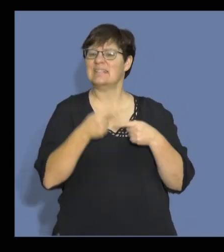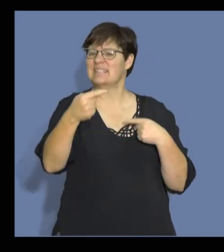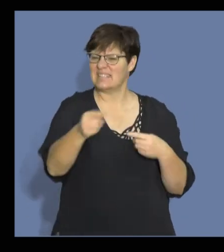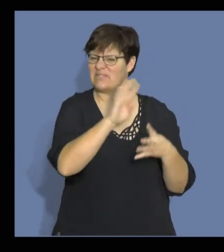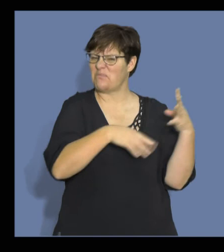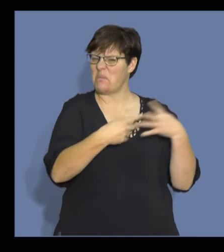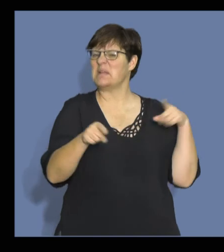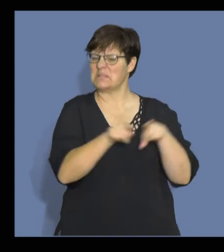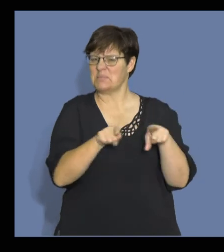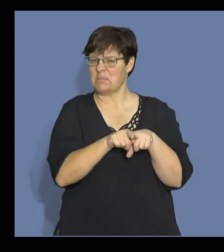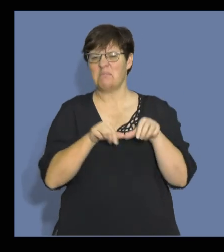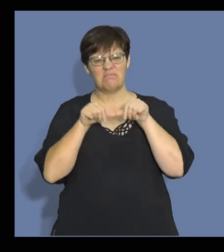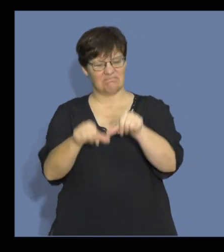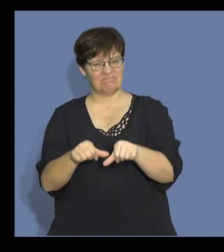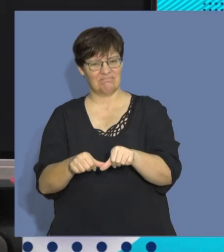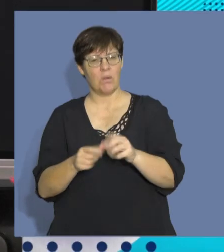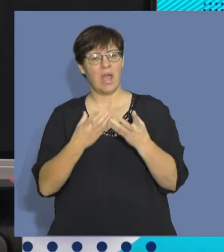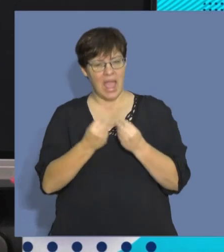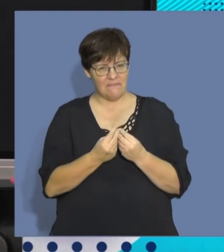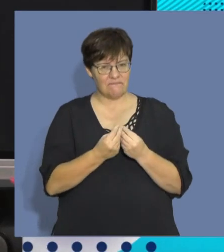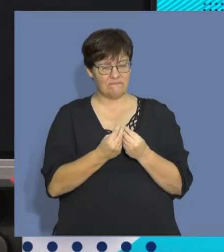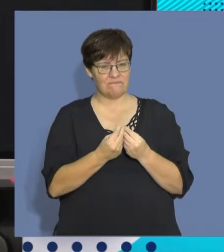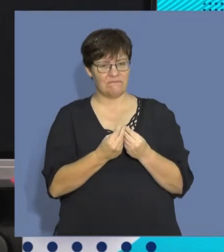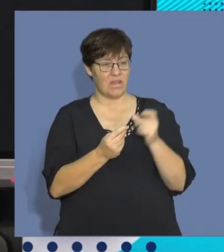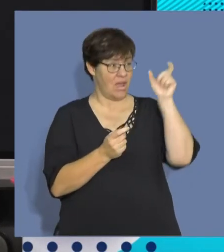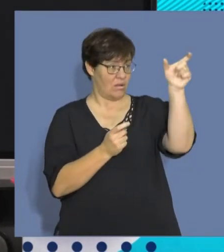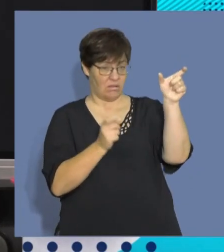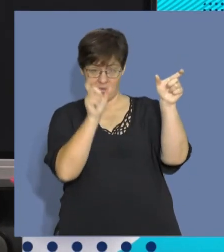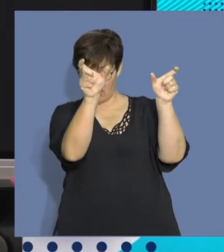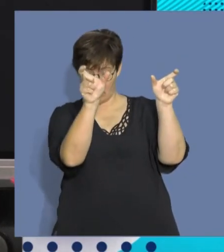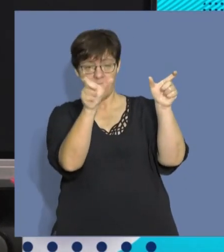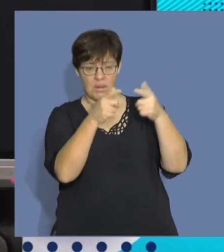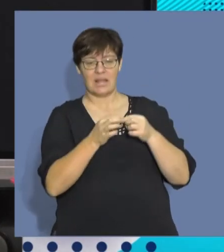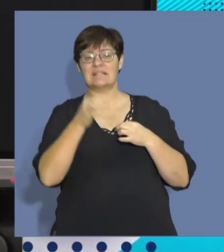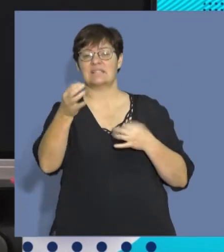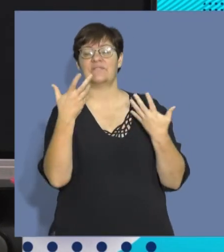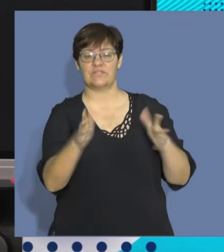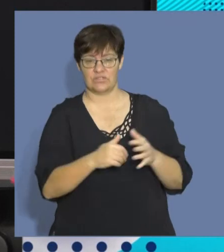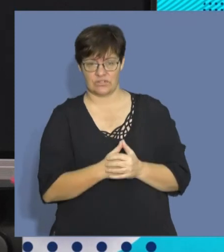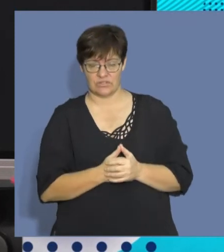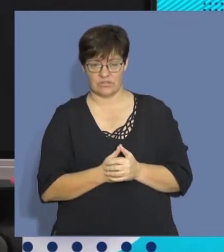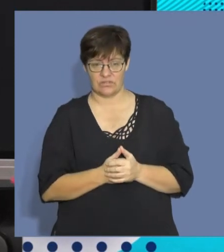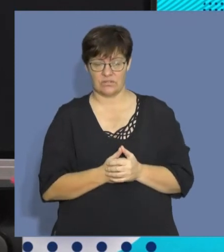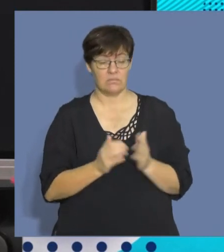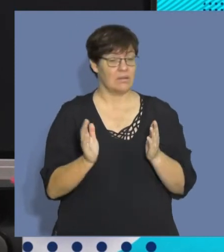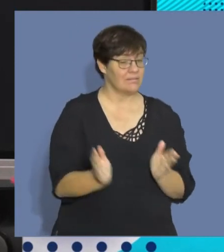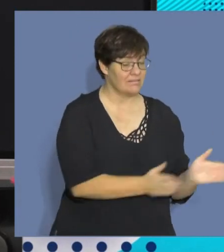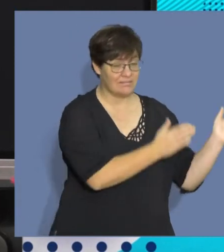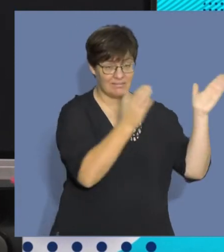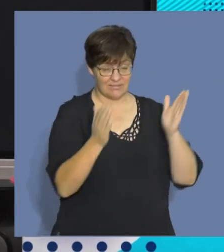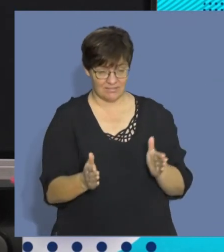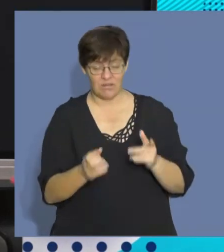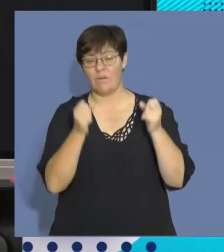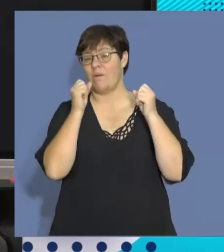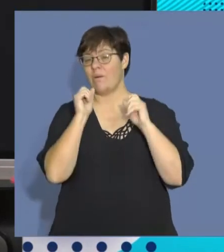distance formula, where initially I had the coordinates and I was just working out the distance. Then what we did is we switched it